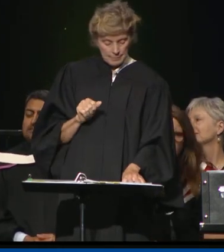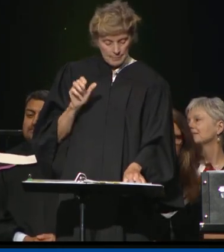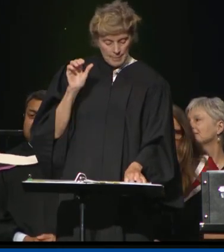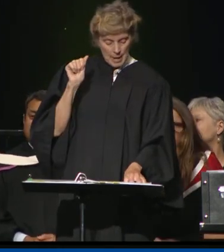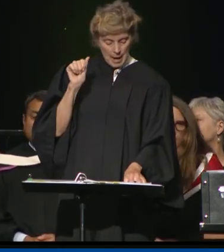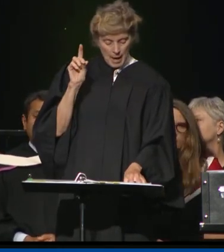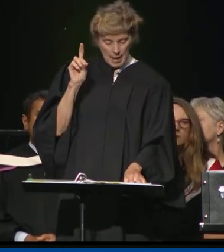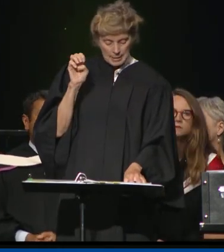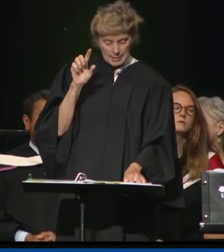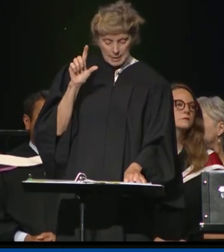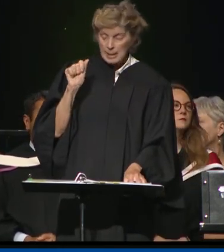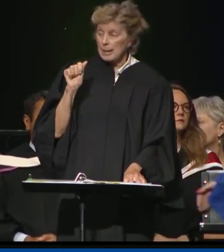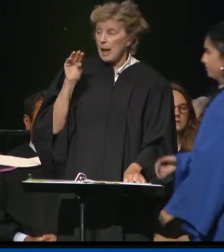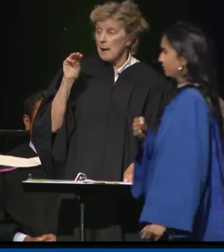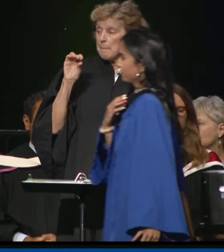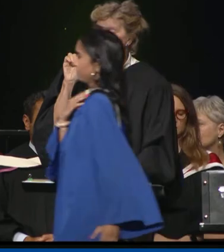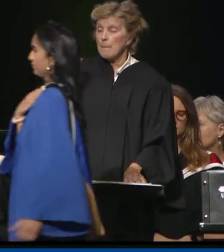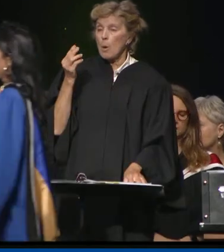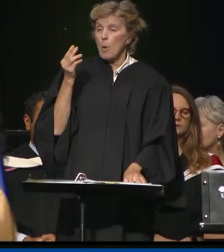Adila Mohammed.